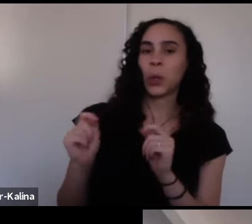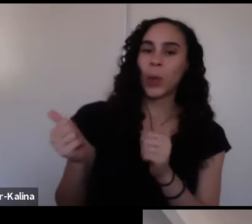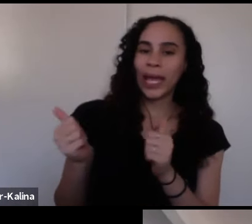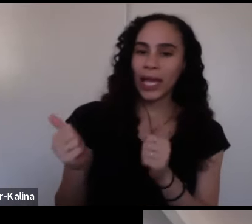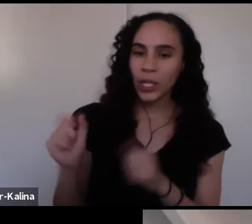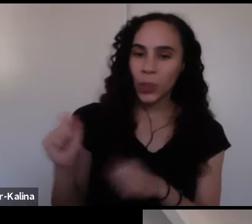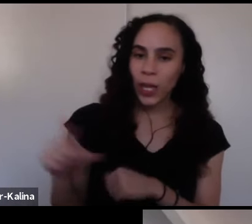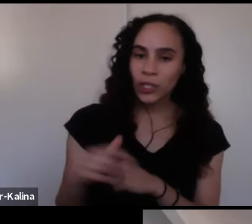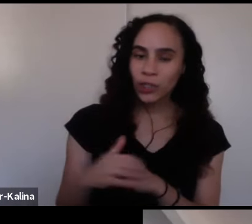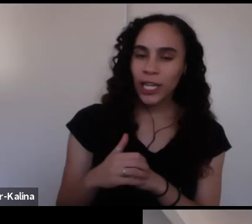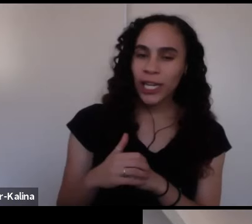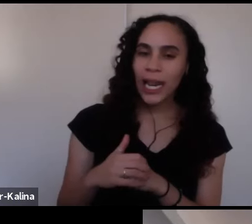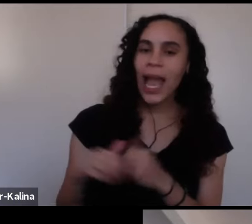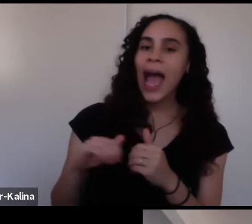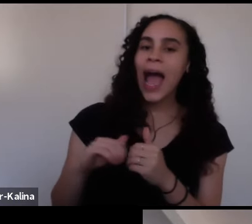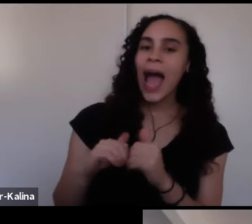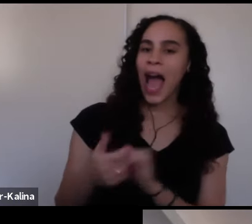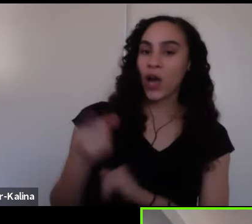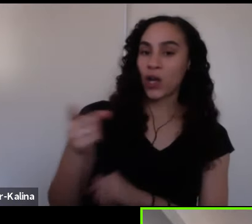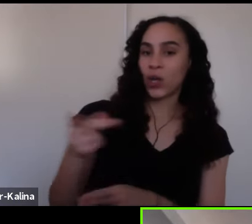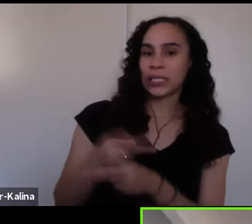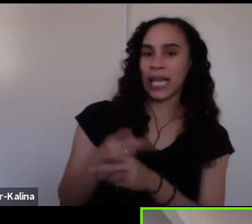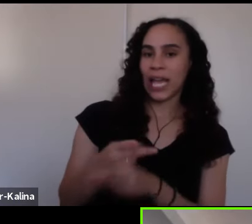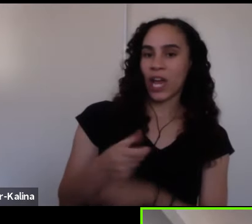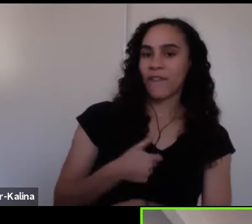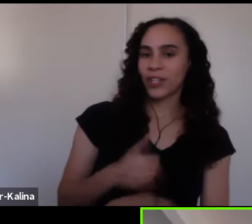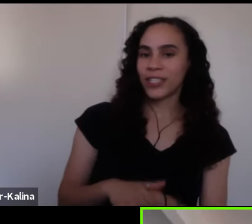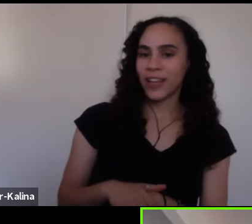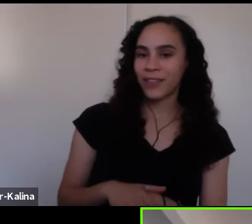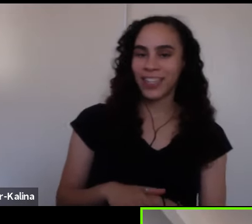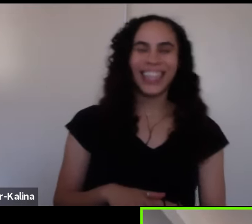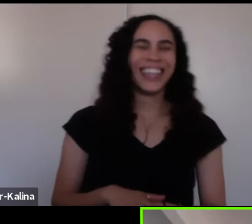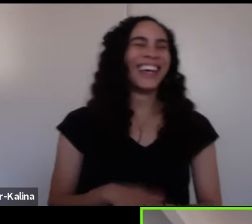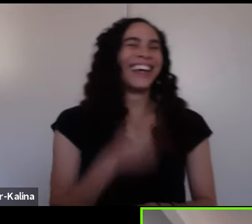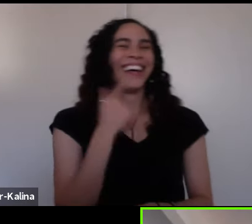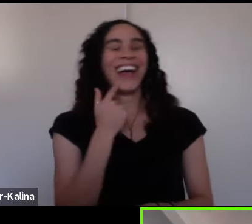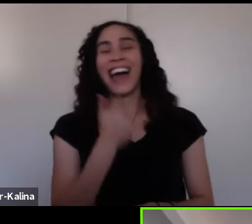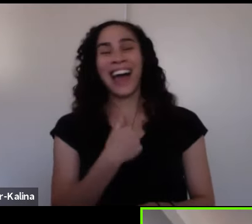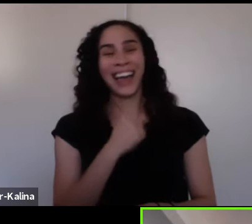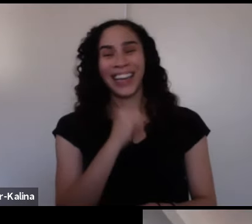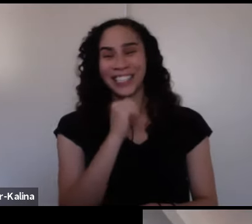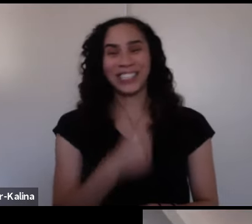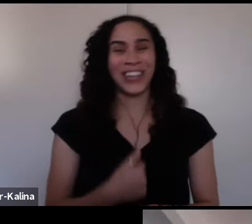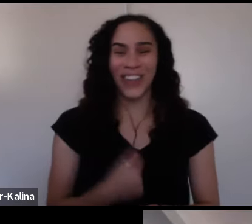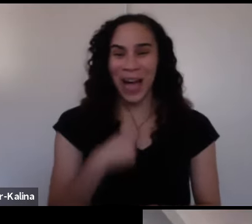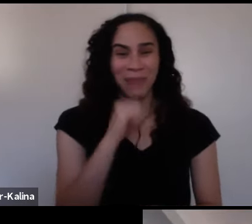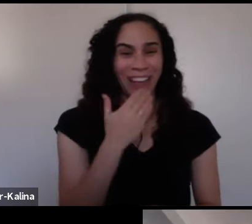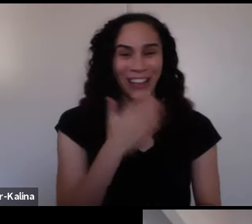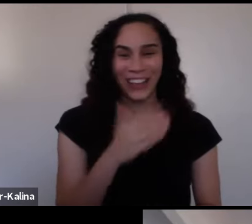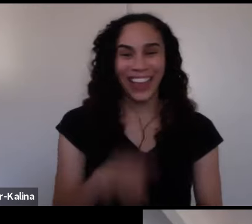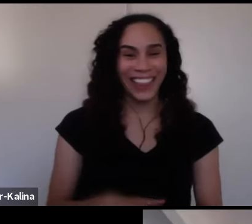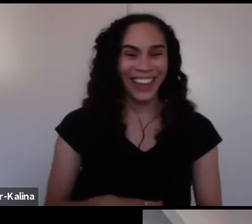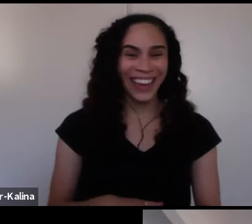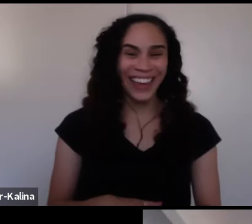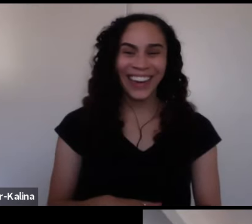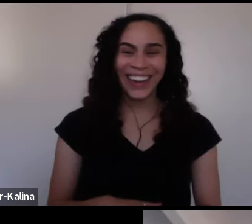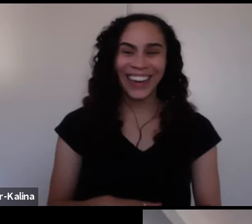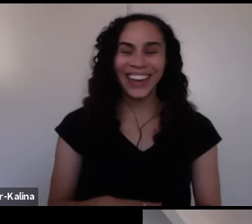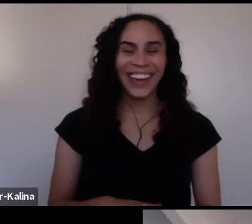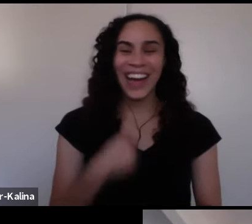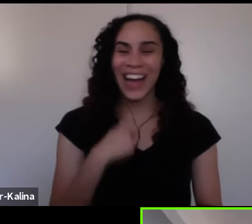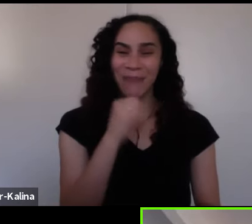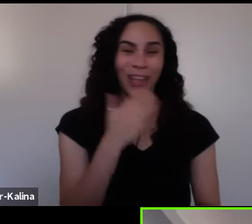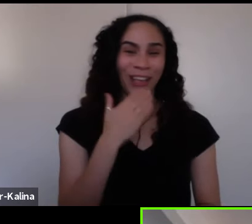do you take care of yourself? I don't. I'm not good at it. I'm not good at it at all right